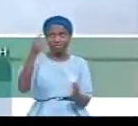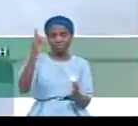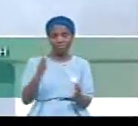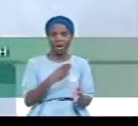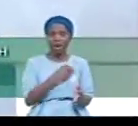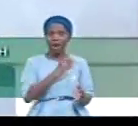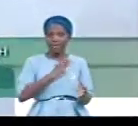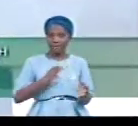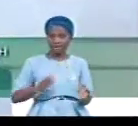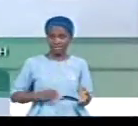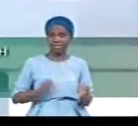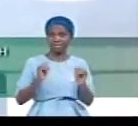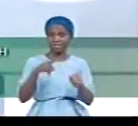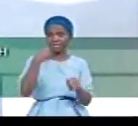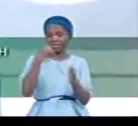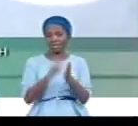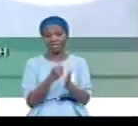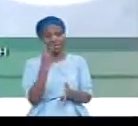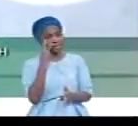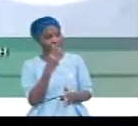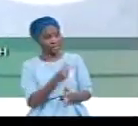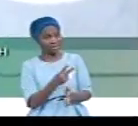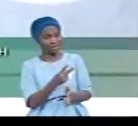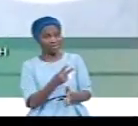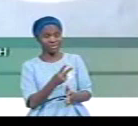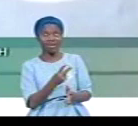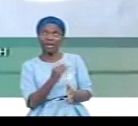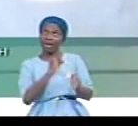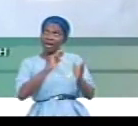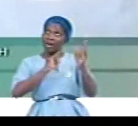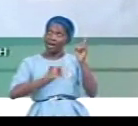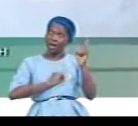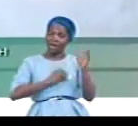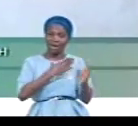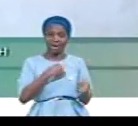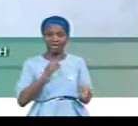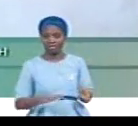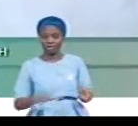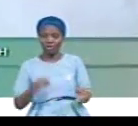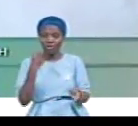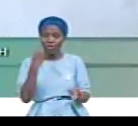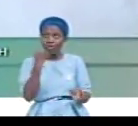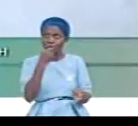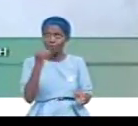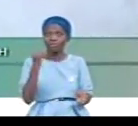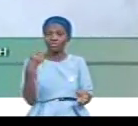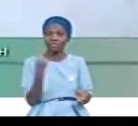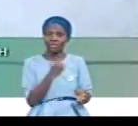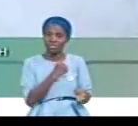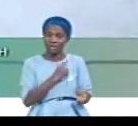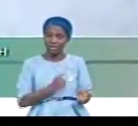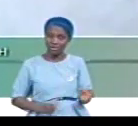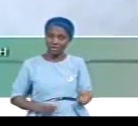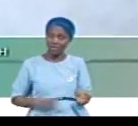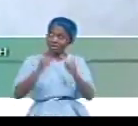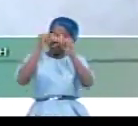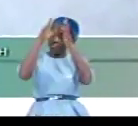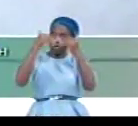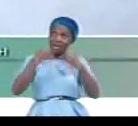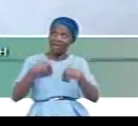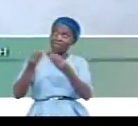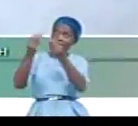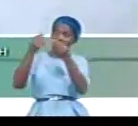behold, I and the children whom the Lord the Father has given me were